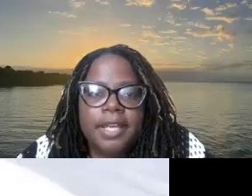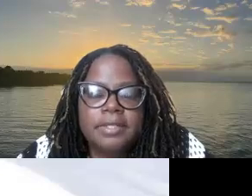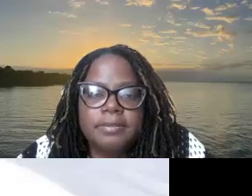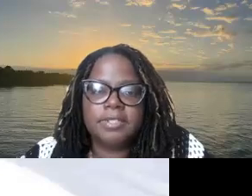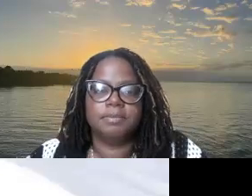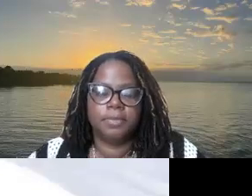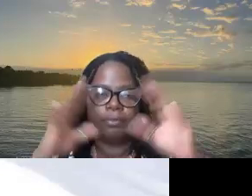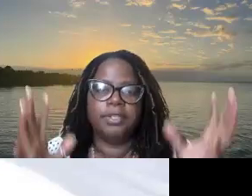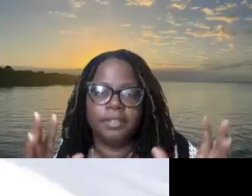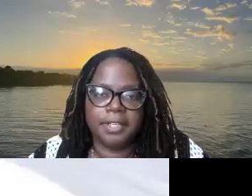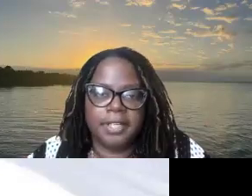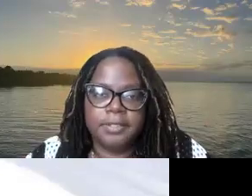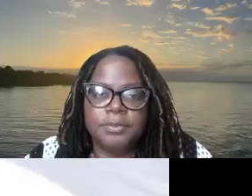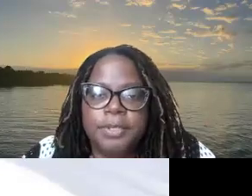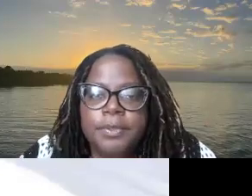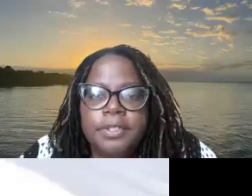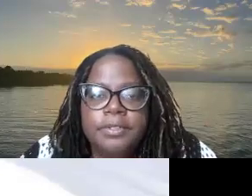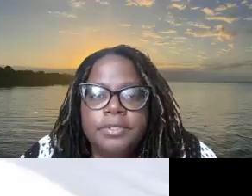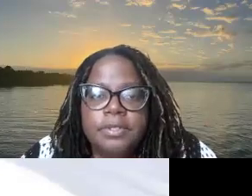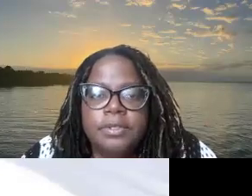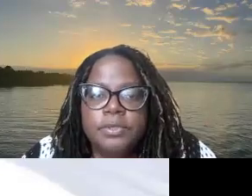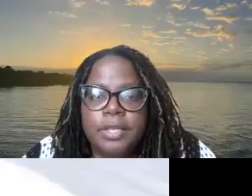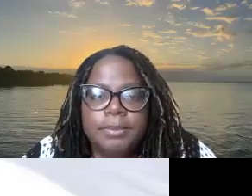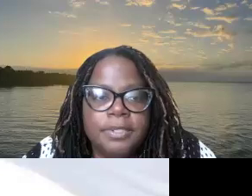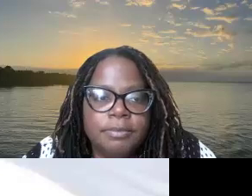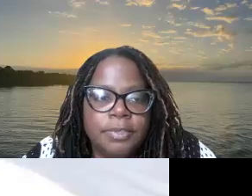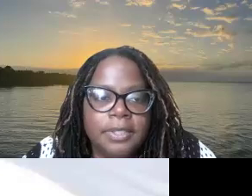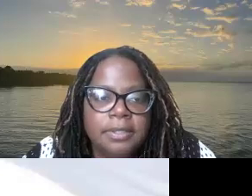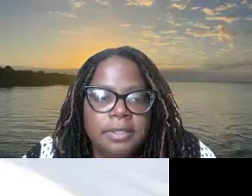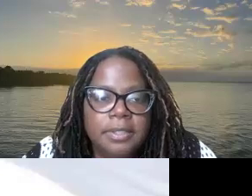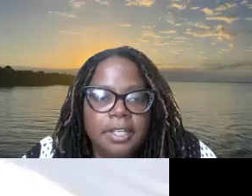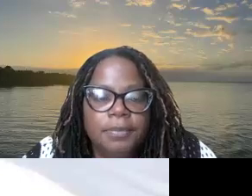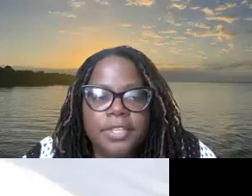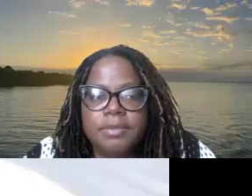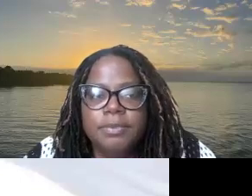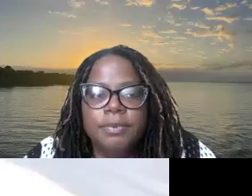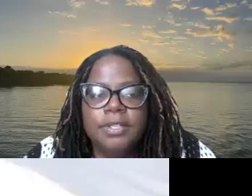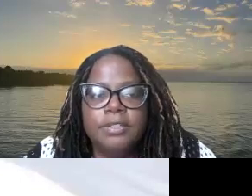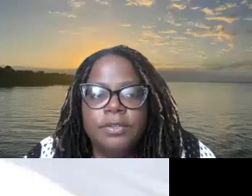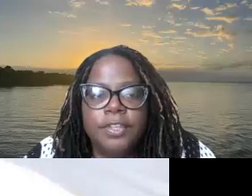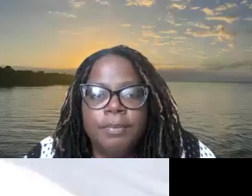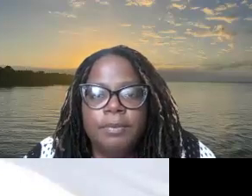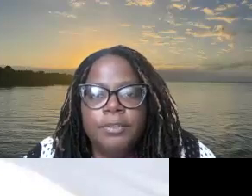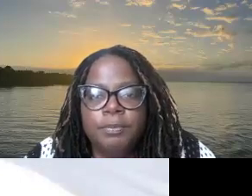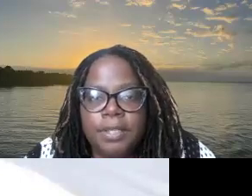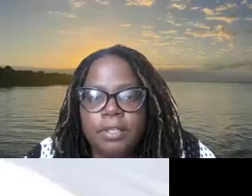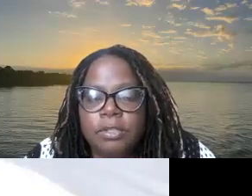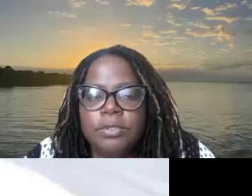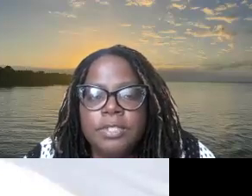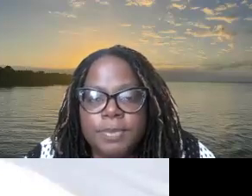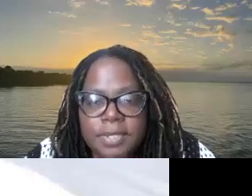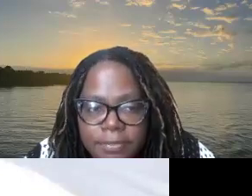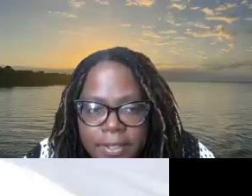So going back to this umbrella that I do my work under, is the cultural competence umbrella. Things that we wanted you to think about when you're